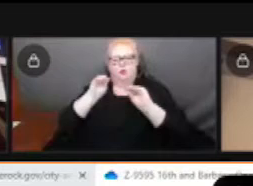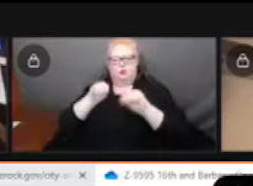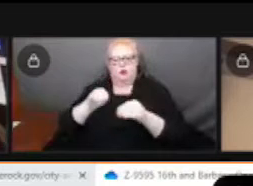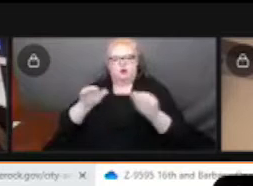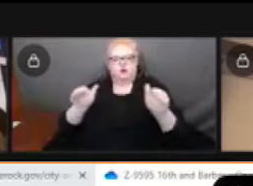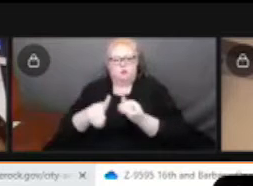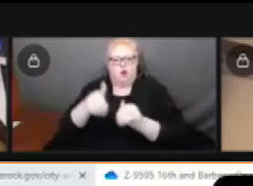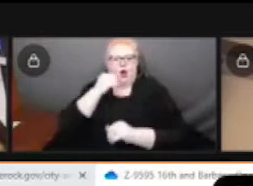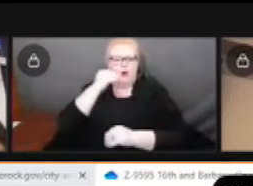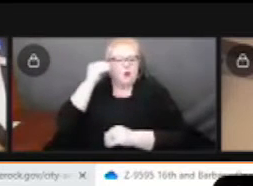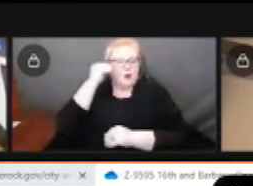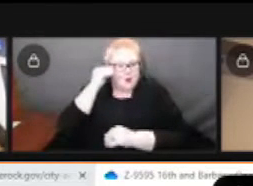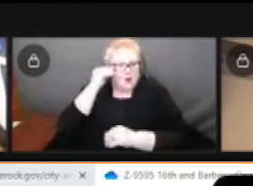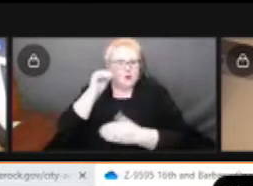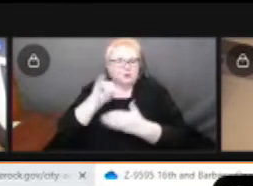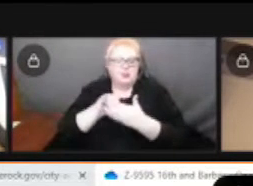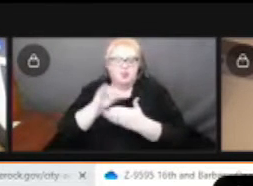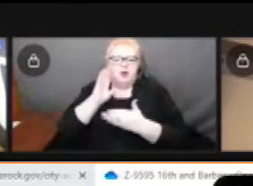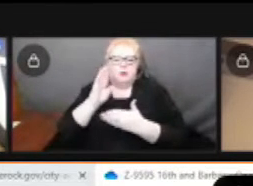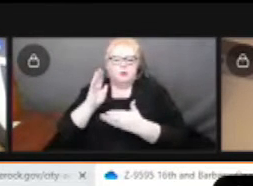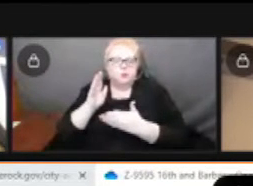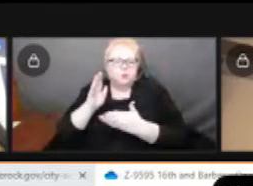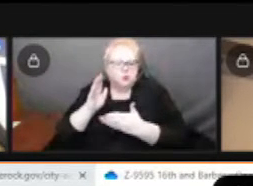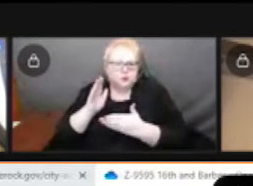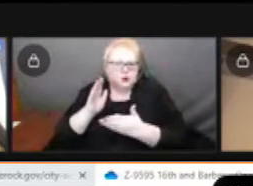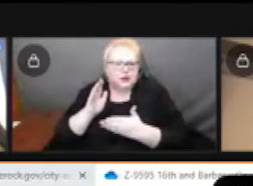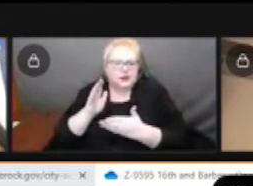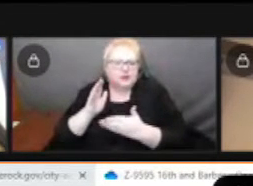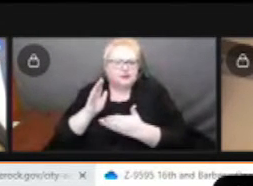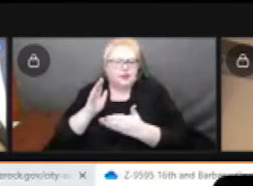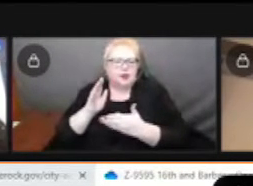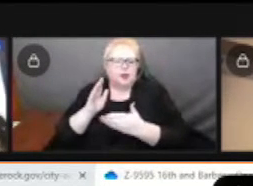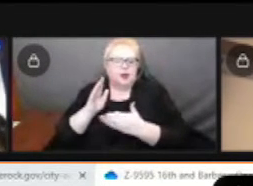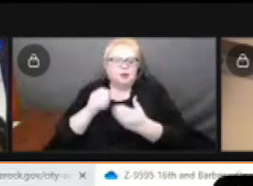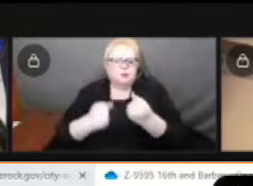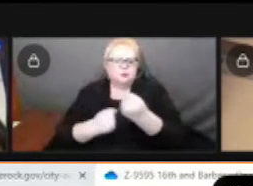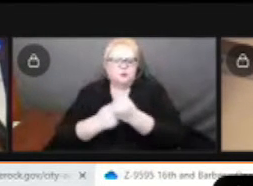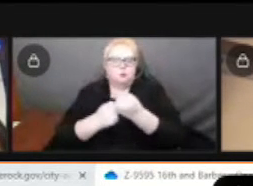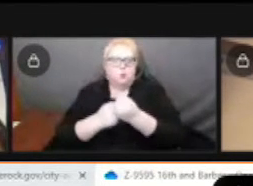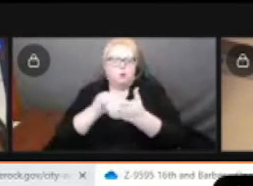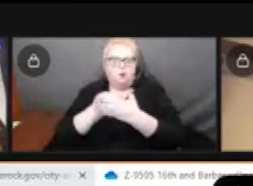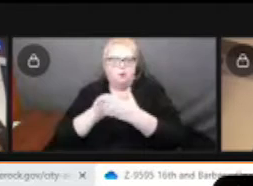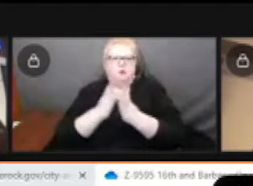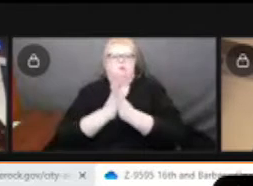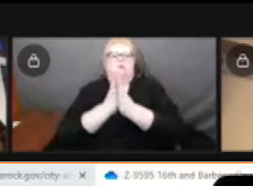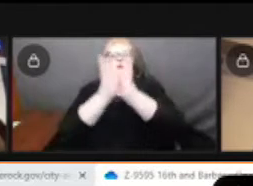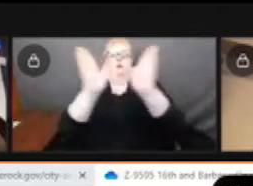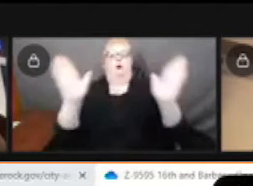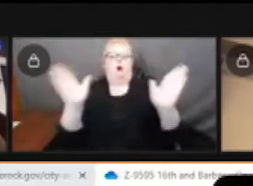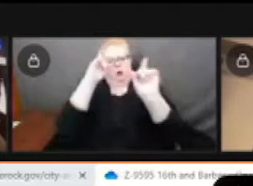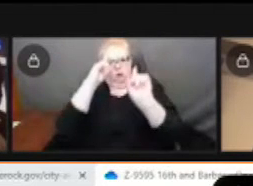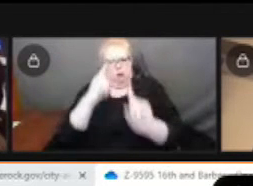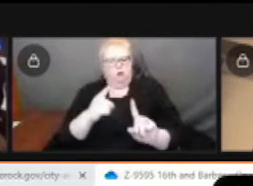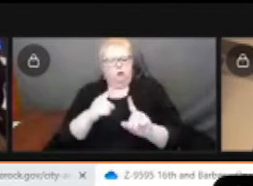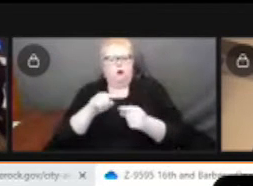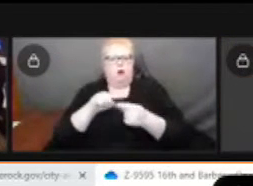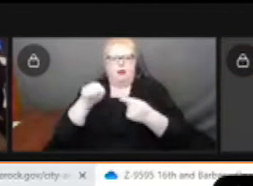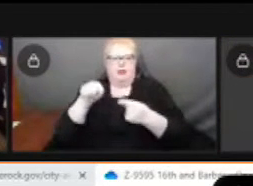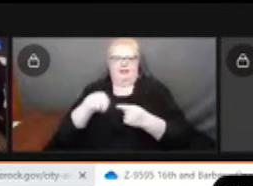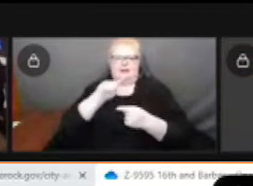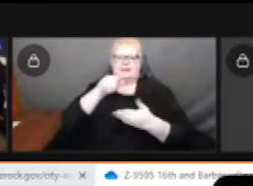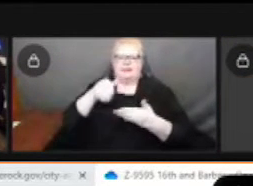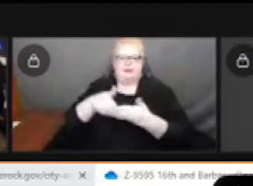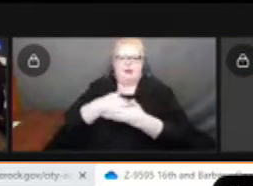a broader group of. But this isn't a new idea